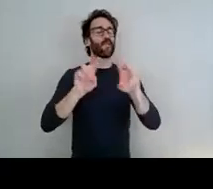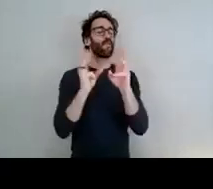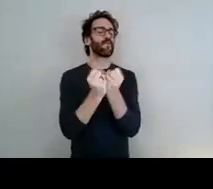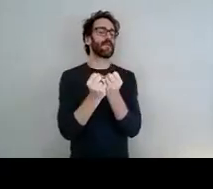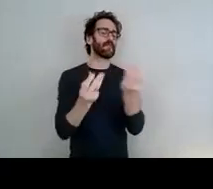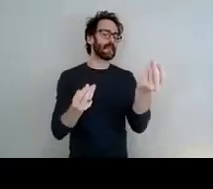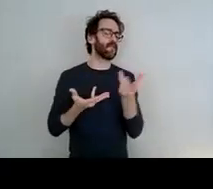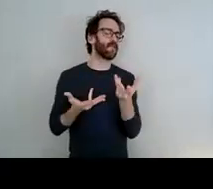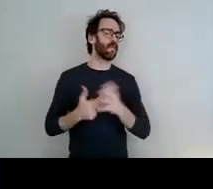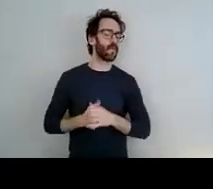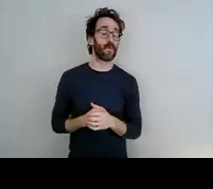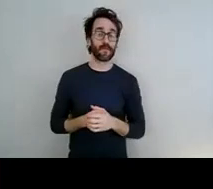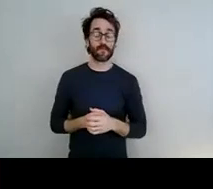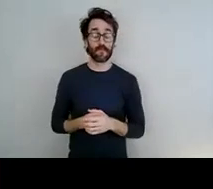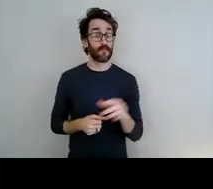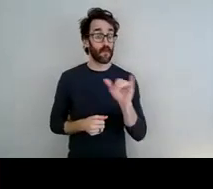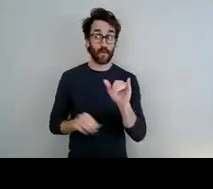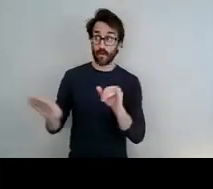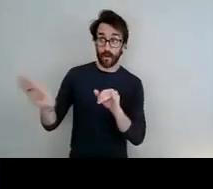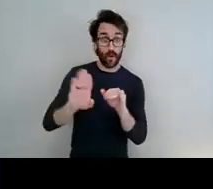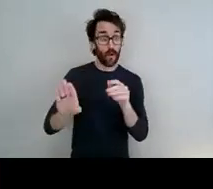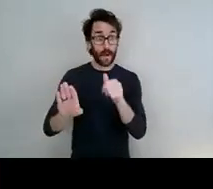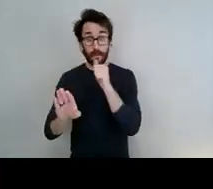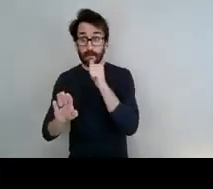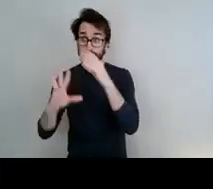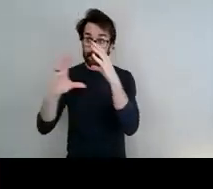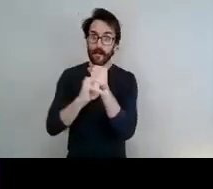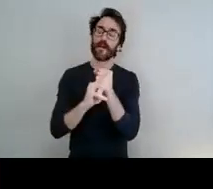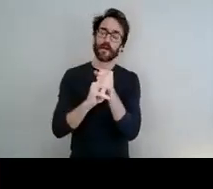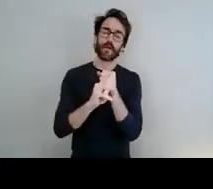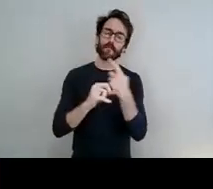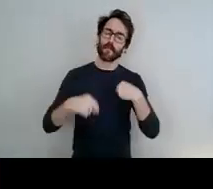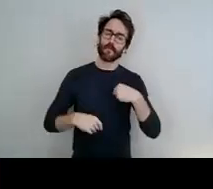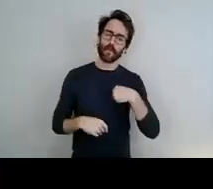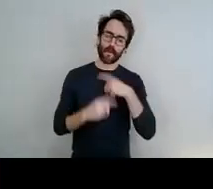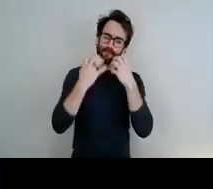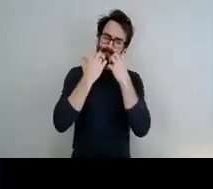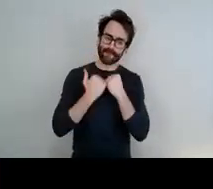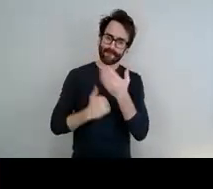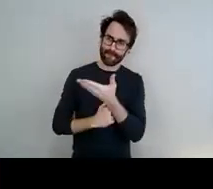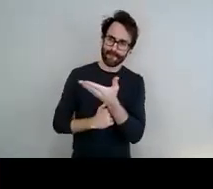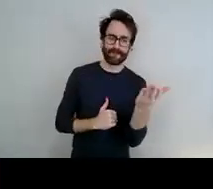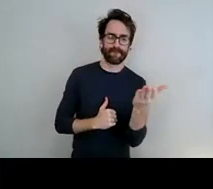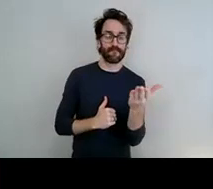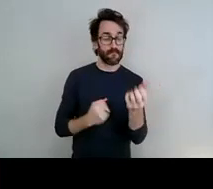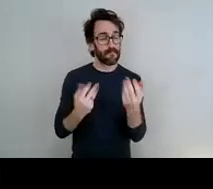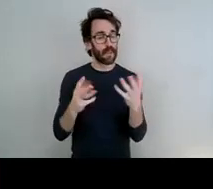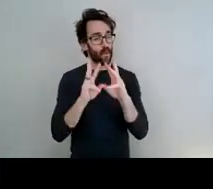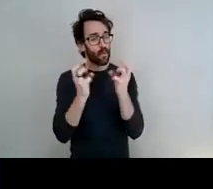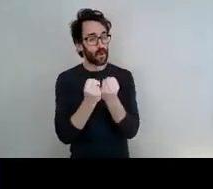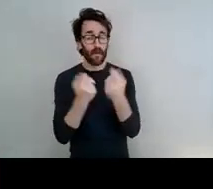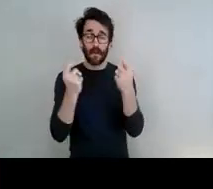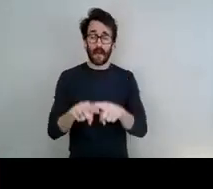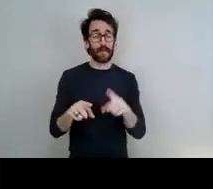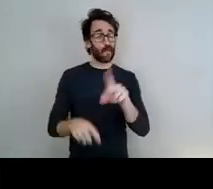And we do respect your privacy and confidentiality. We know that in many of these webinars that we provide, there may be personal